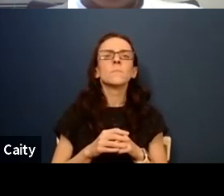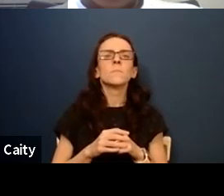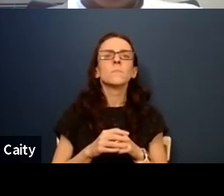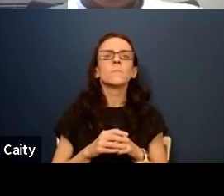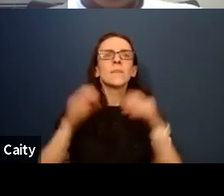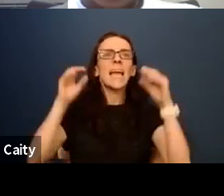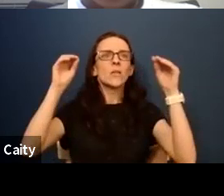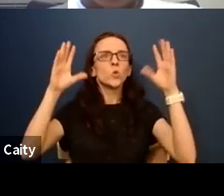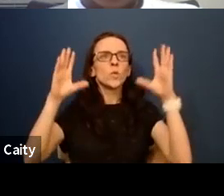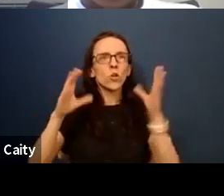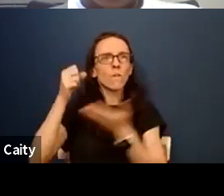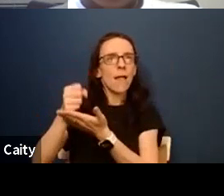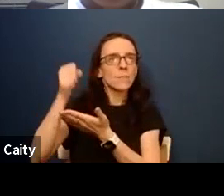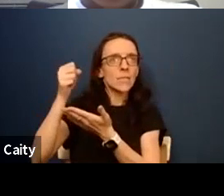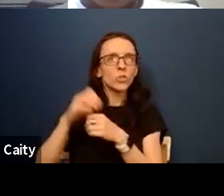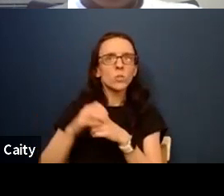educator validation,